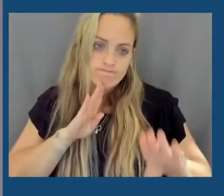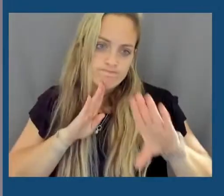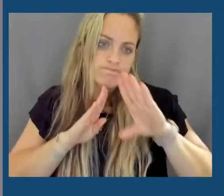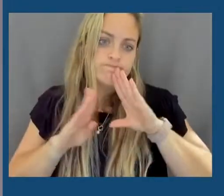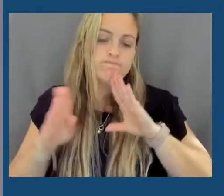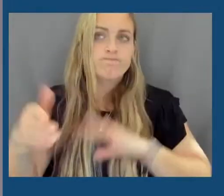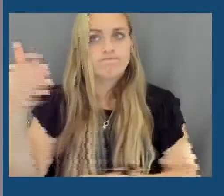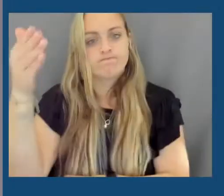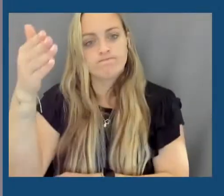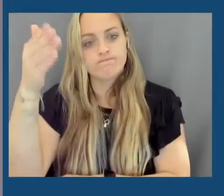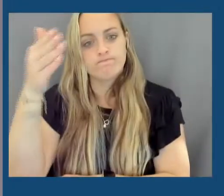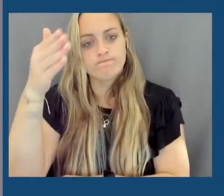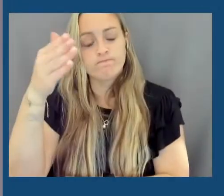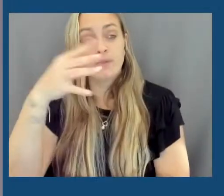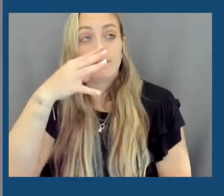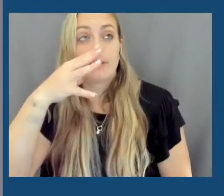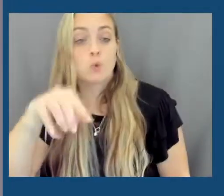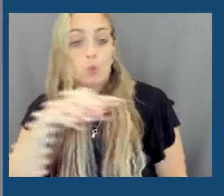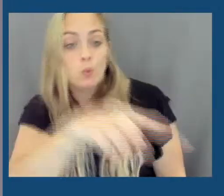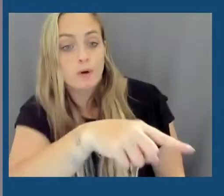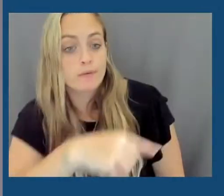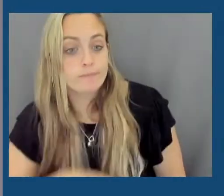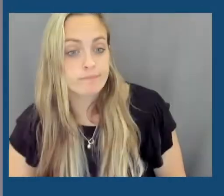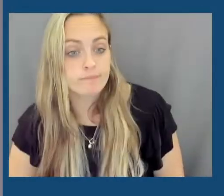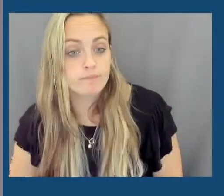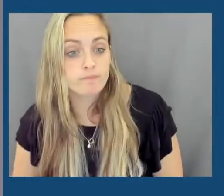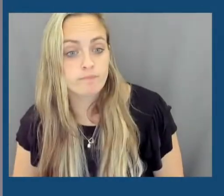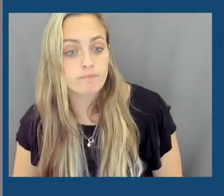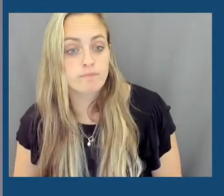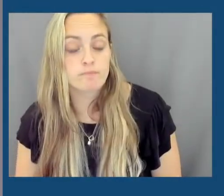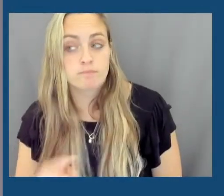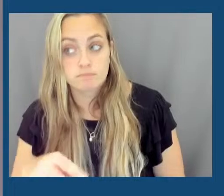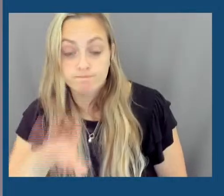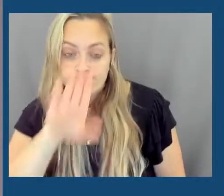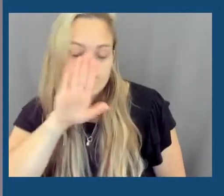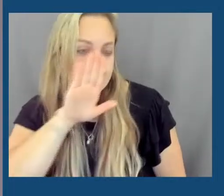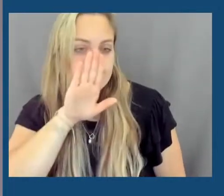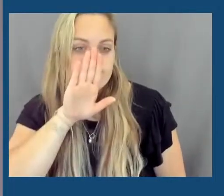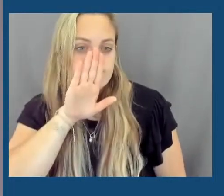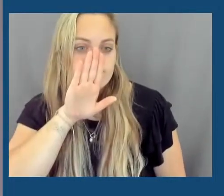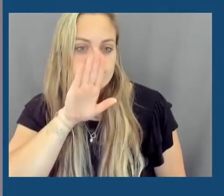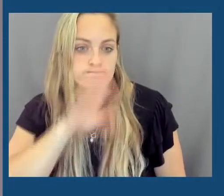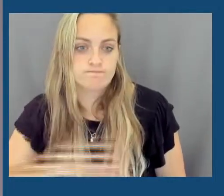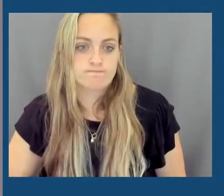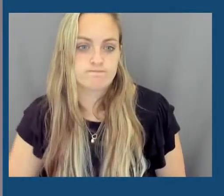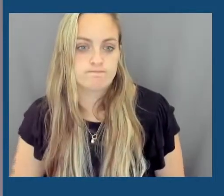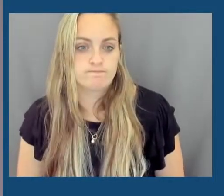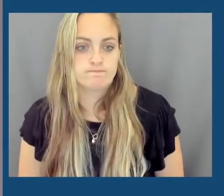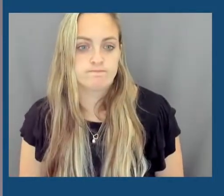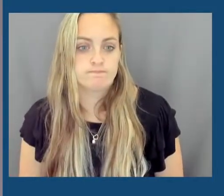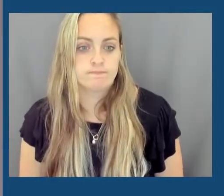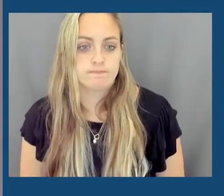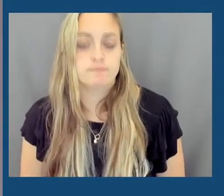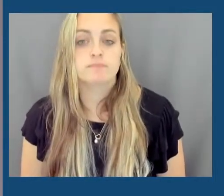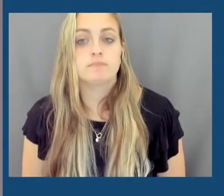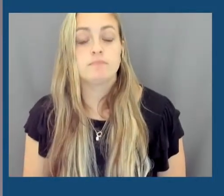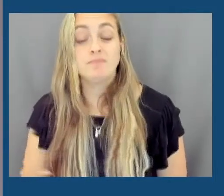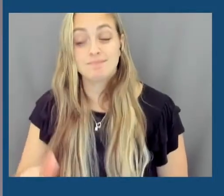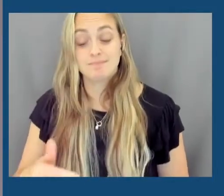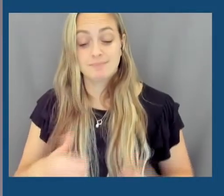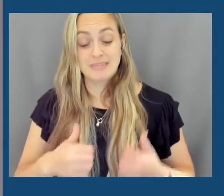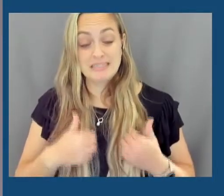and being ignored. They're frustrated beyond belief. And these young brains are